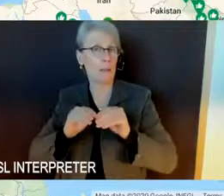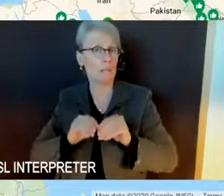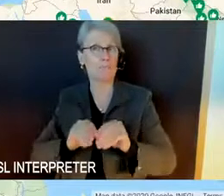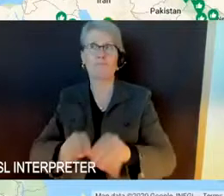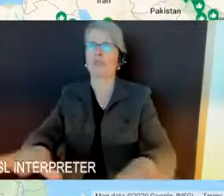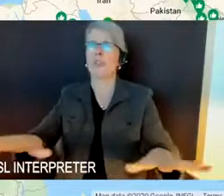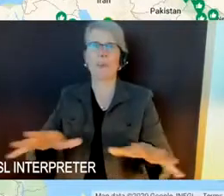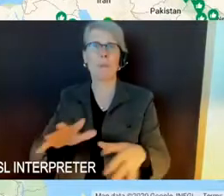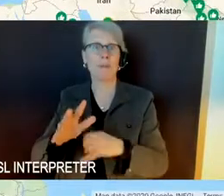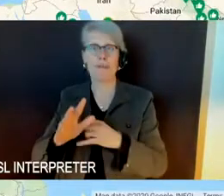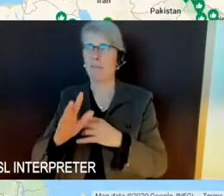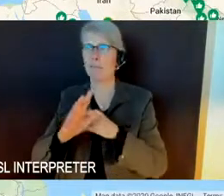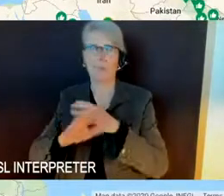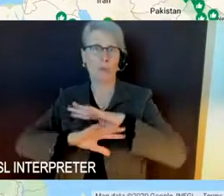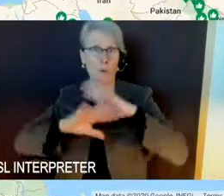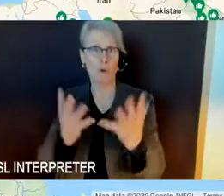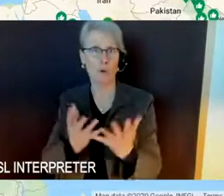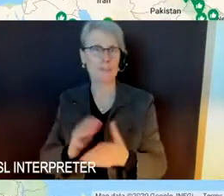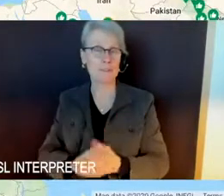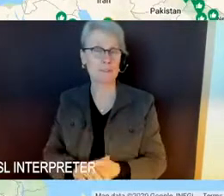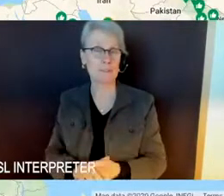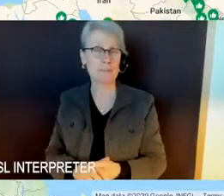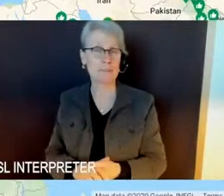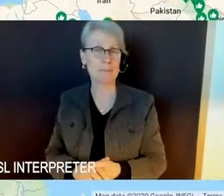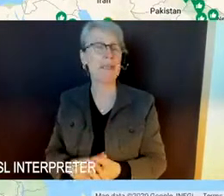a platform that can then be shared and amplified with the world.